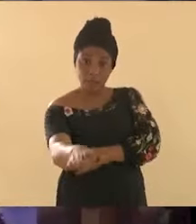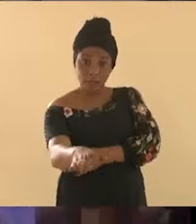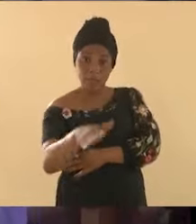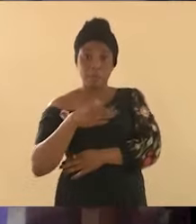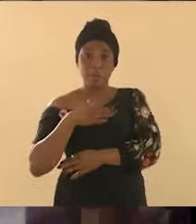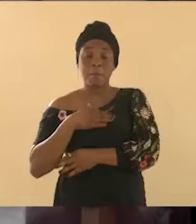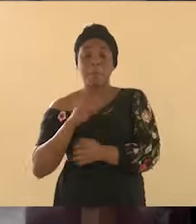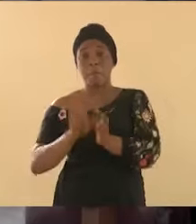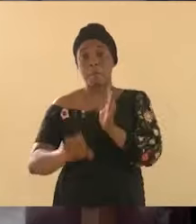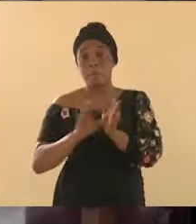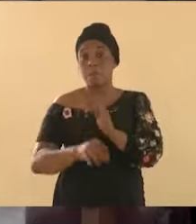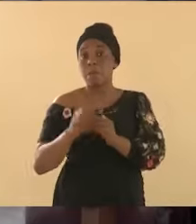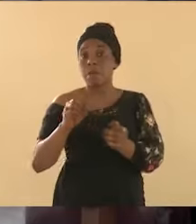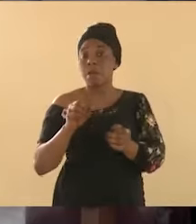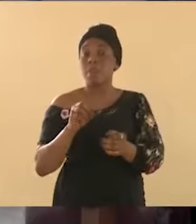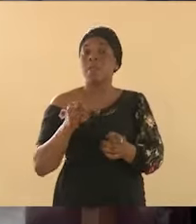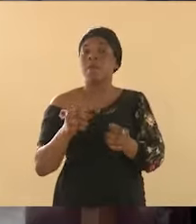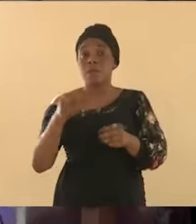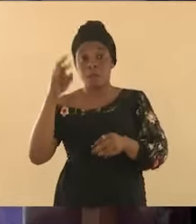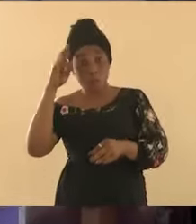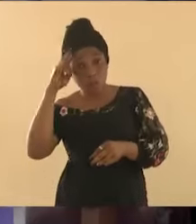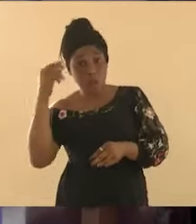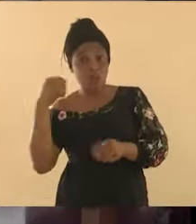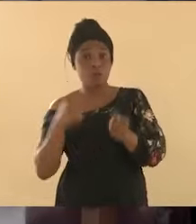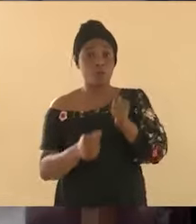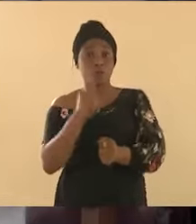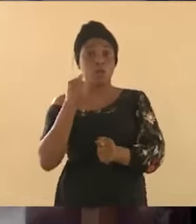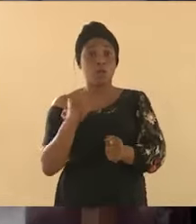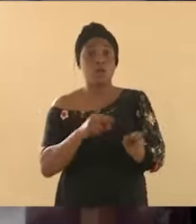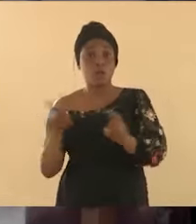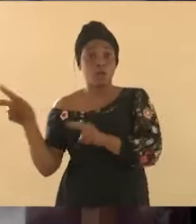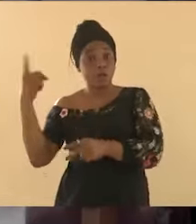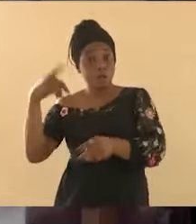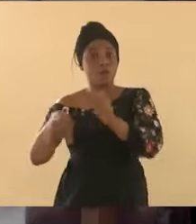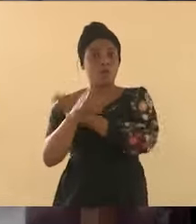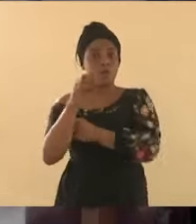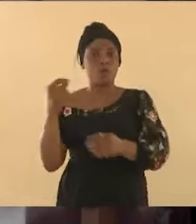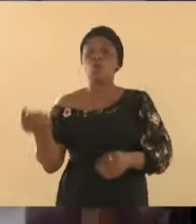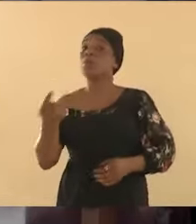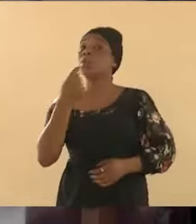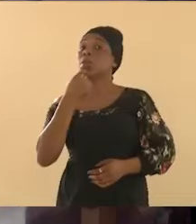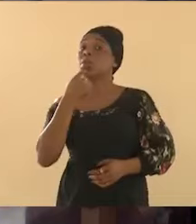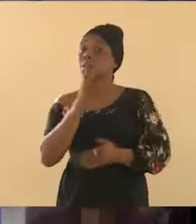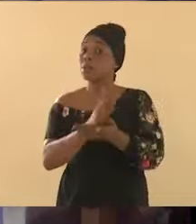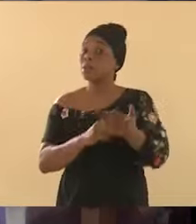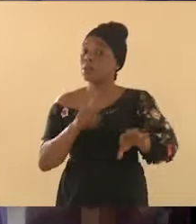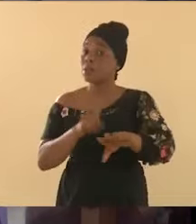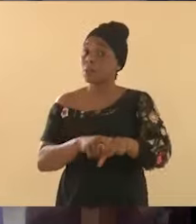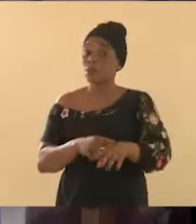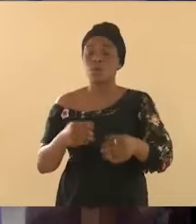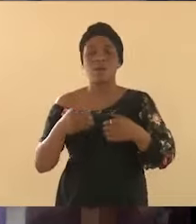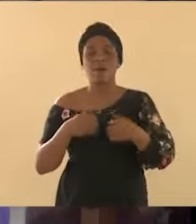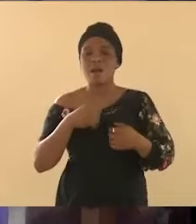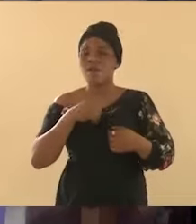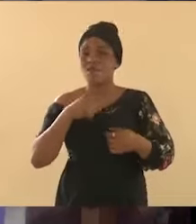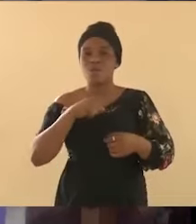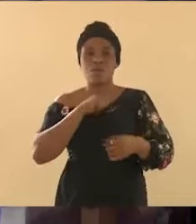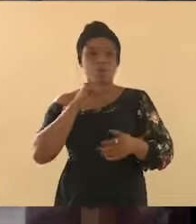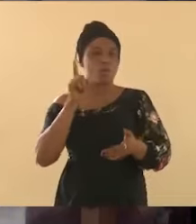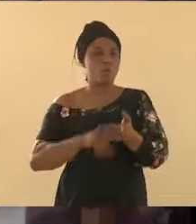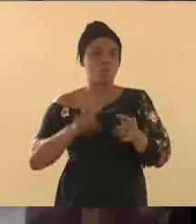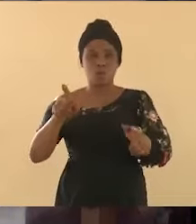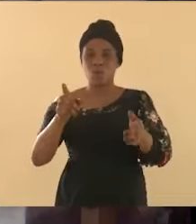child, my contract, this, if that is for the reason for which you are looking for God, you will be disappointed because at some point, you won't